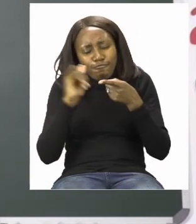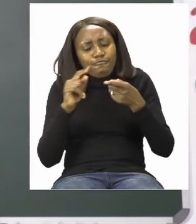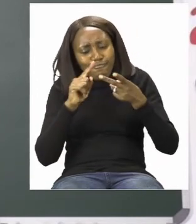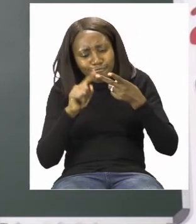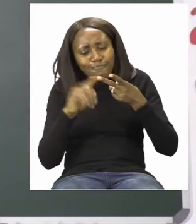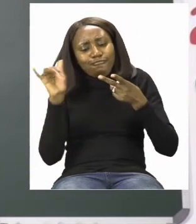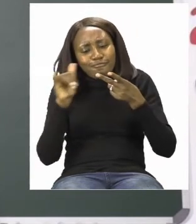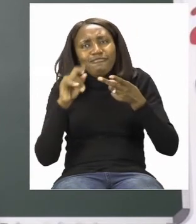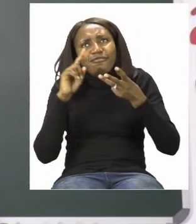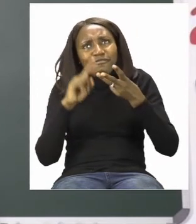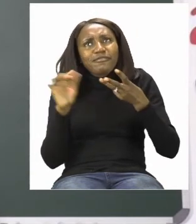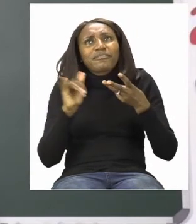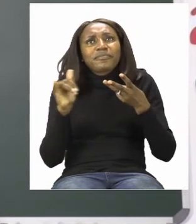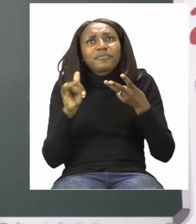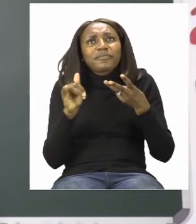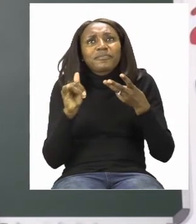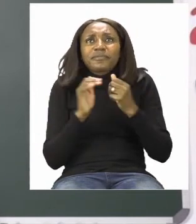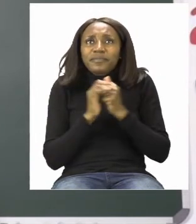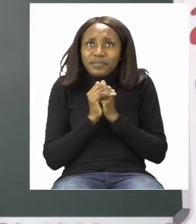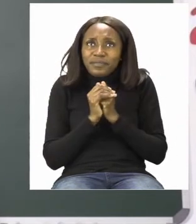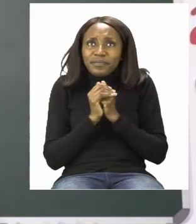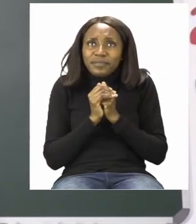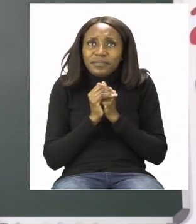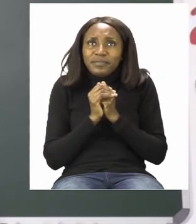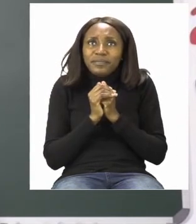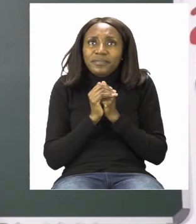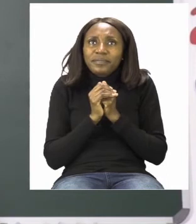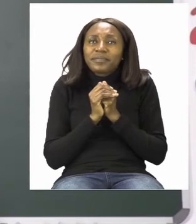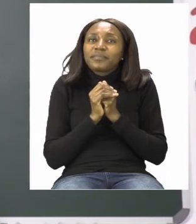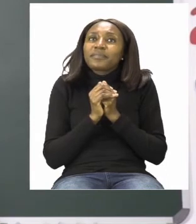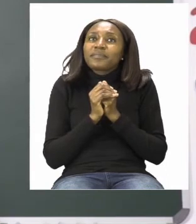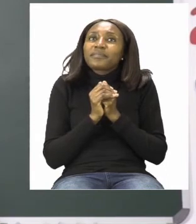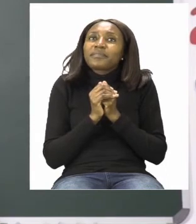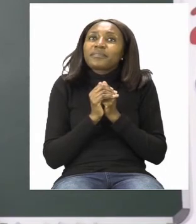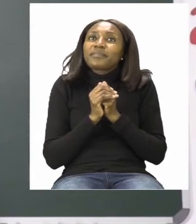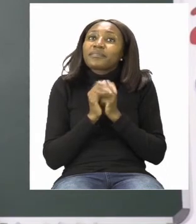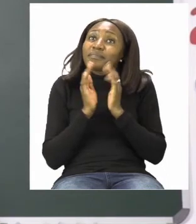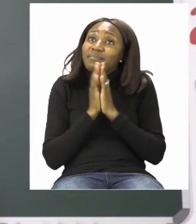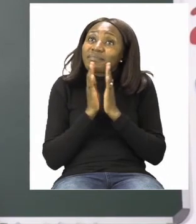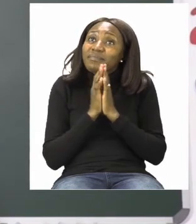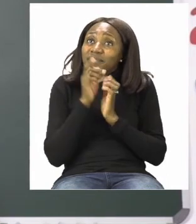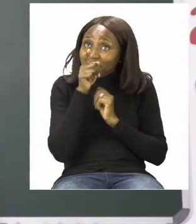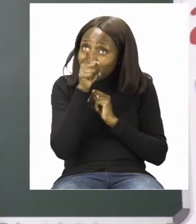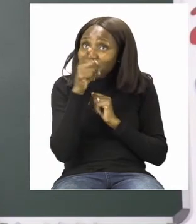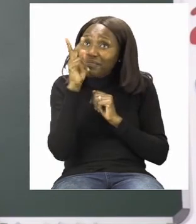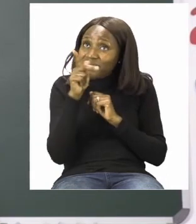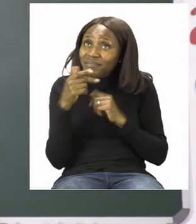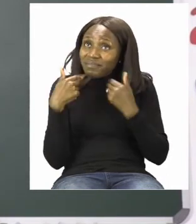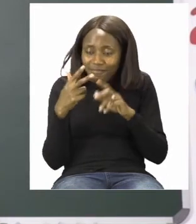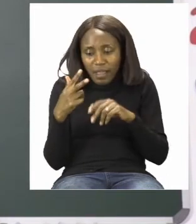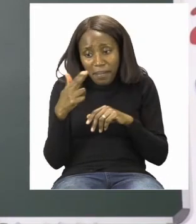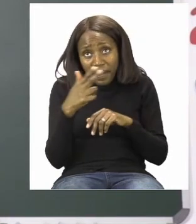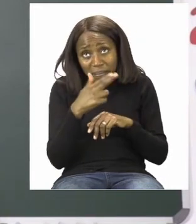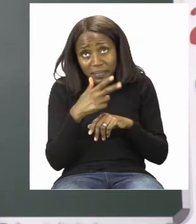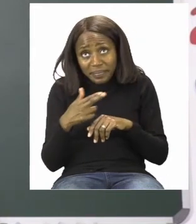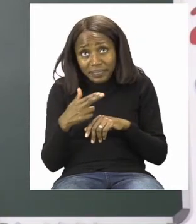start. So as I'm busy doing this one, please can you make sure that you start as well. When you're